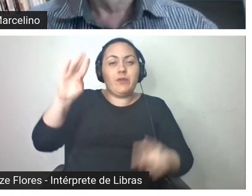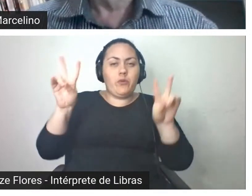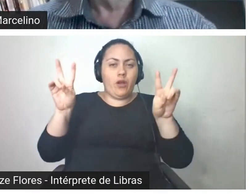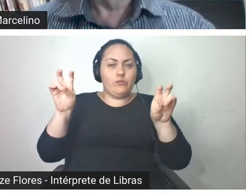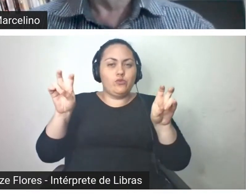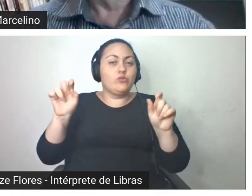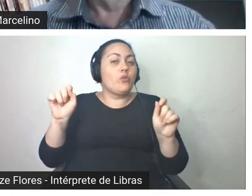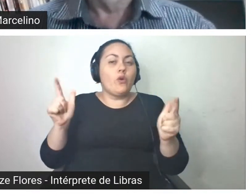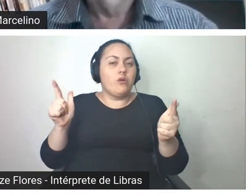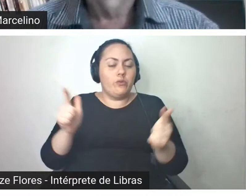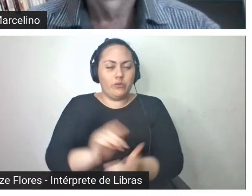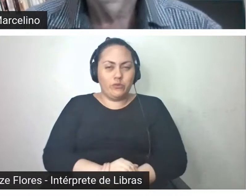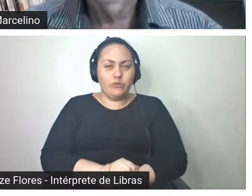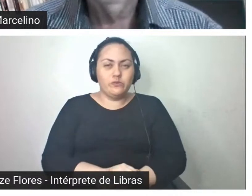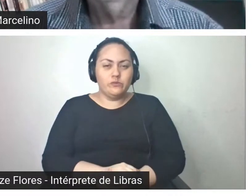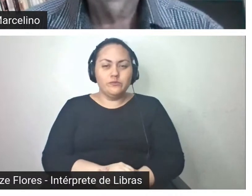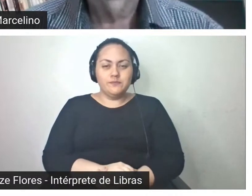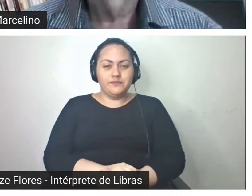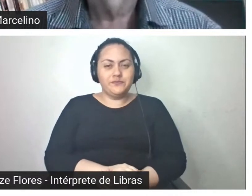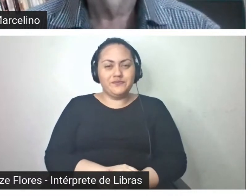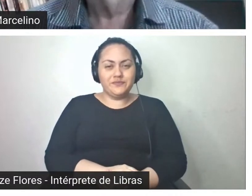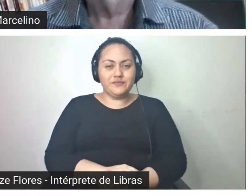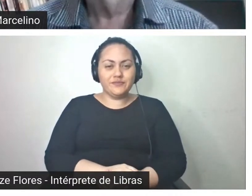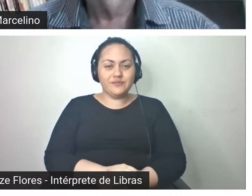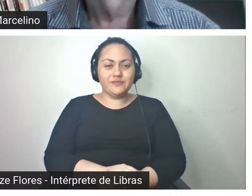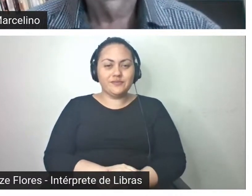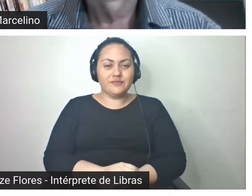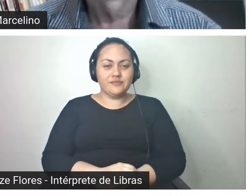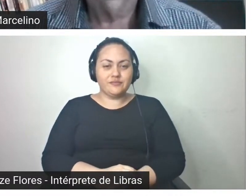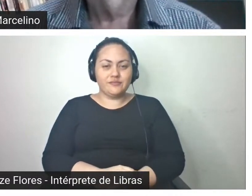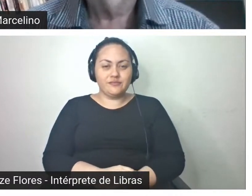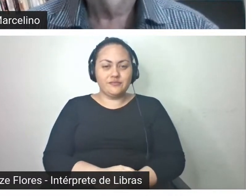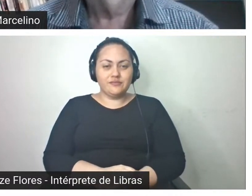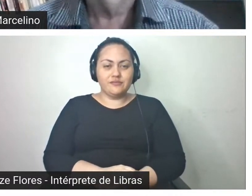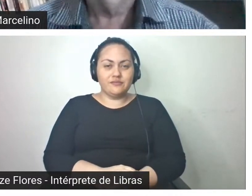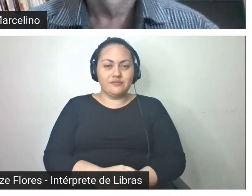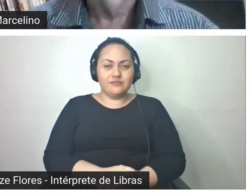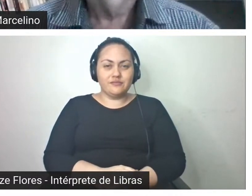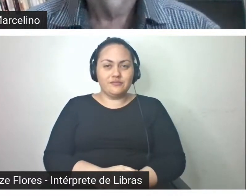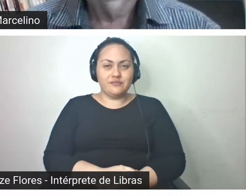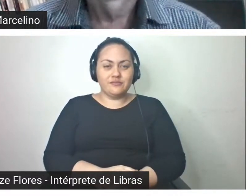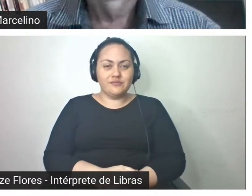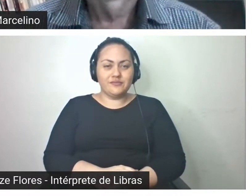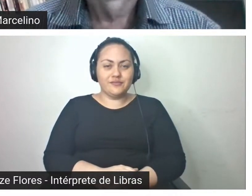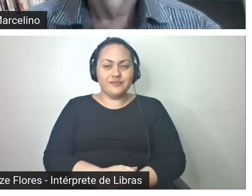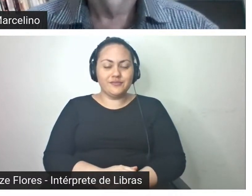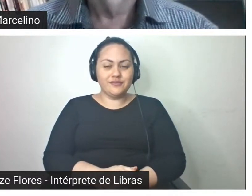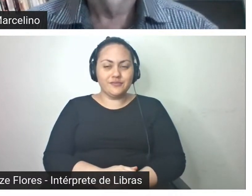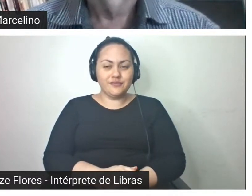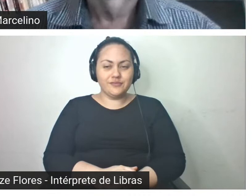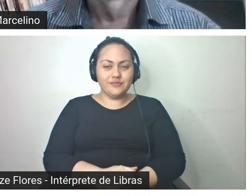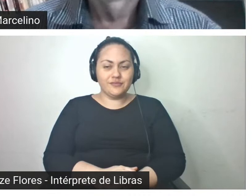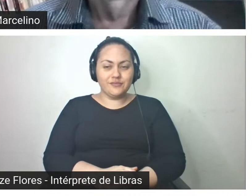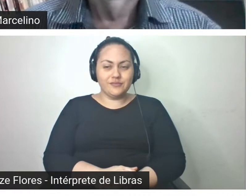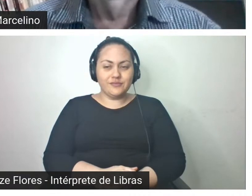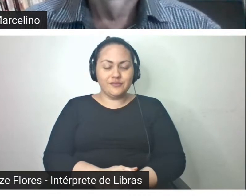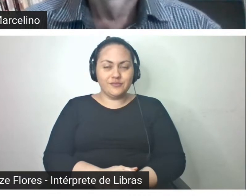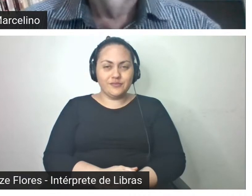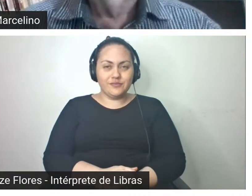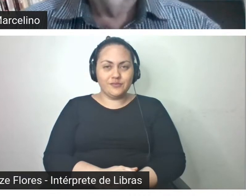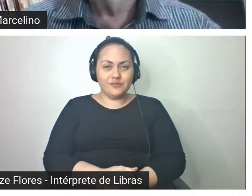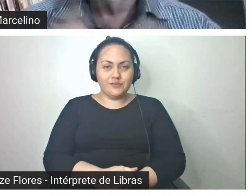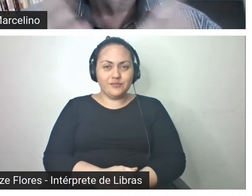to praise the clarity and how clear your presentation was, and the main idea you tried to